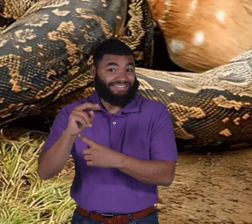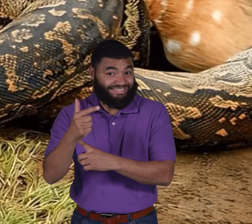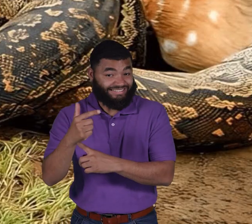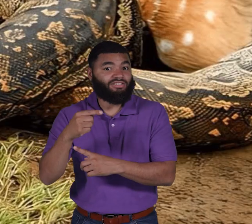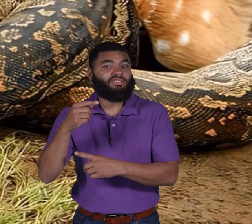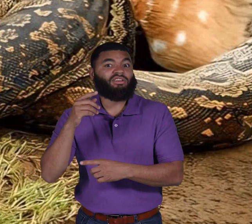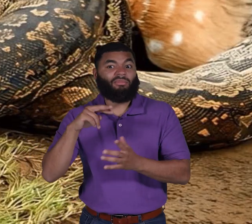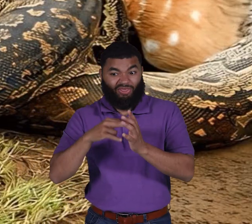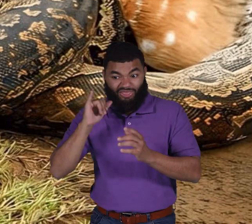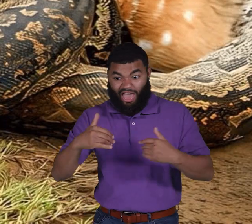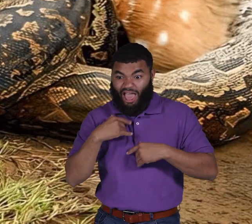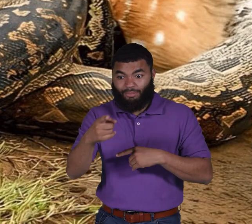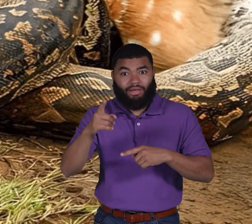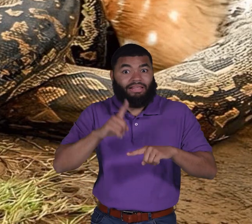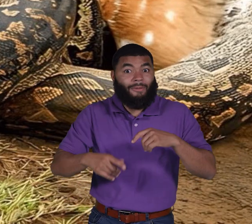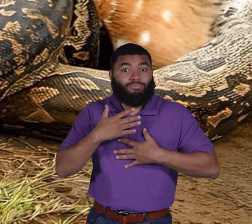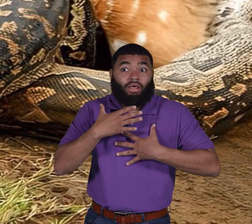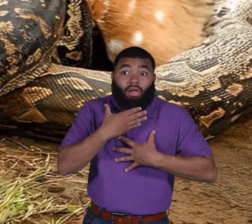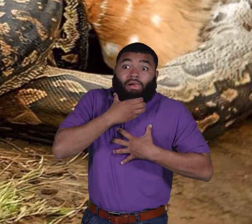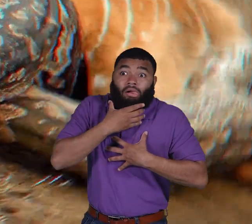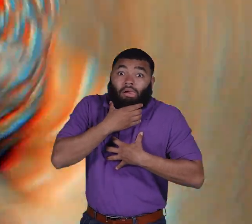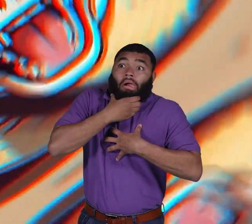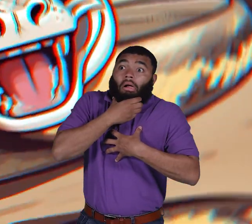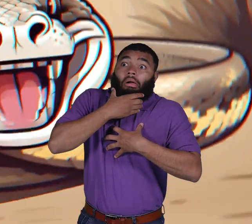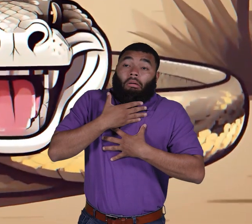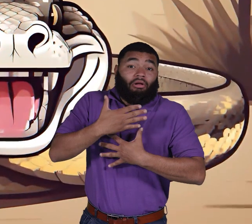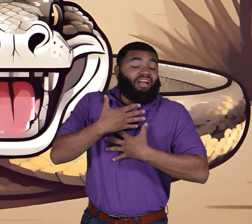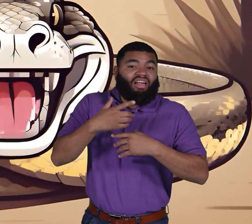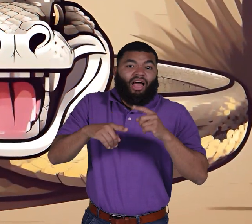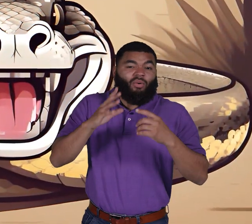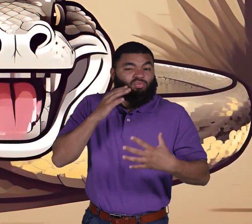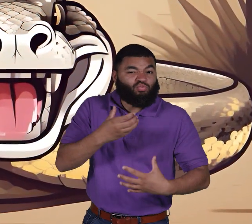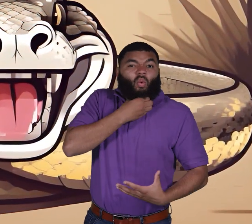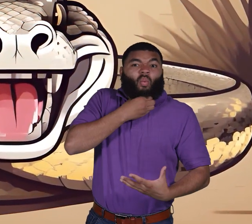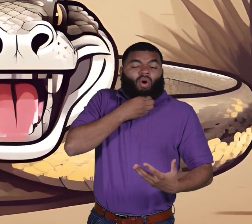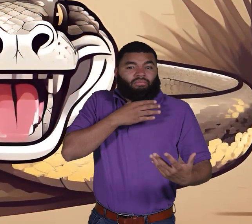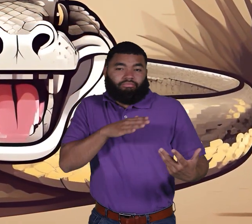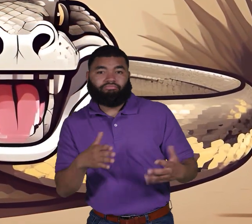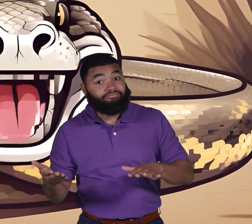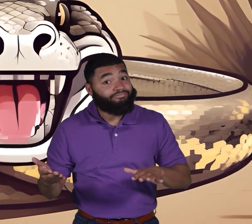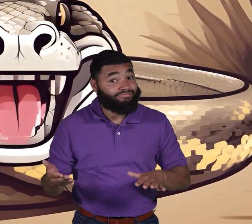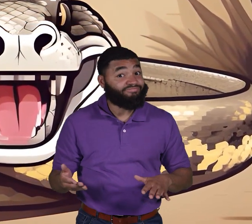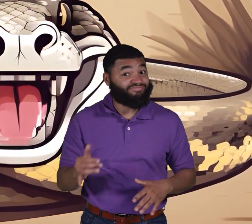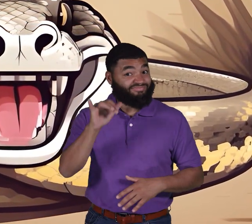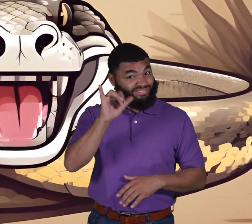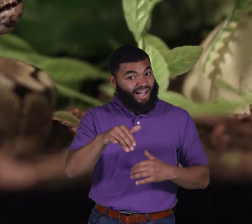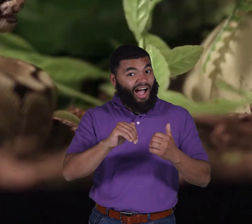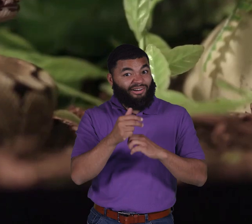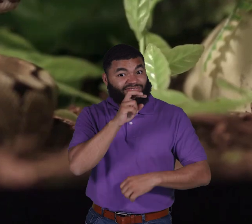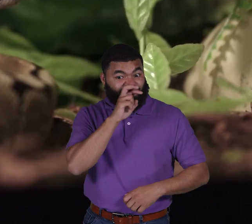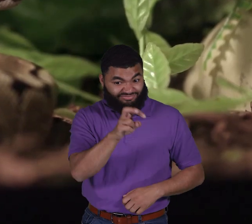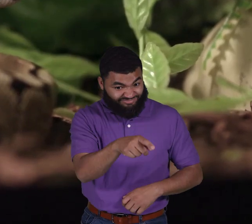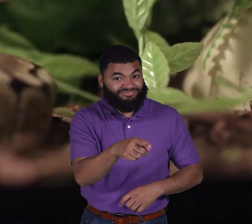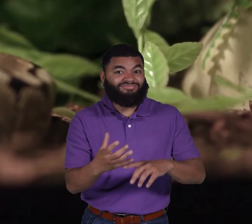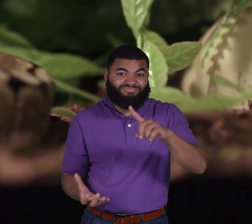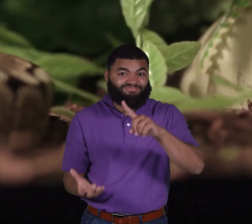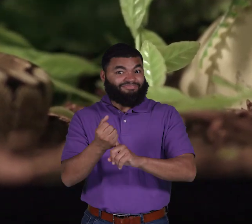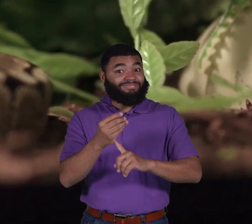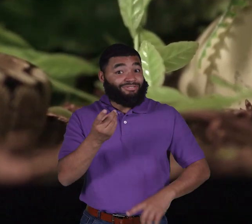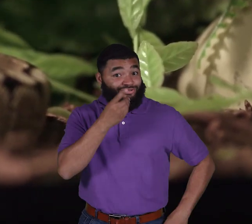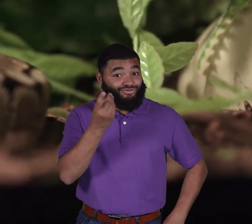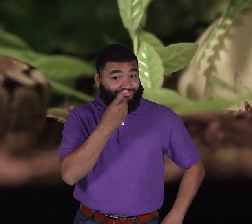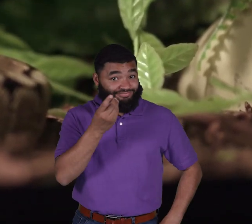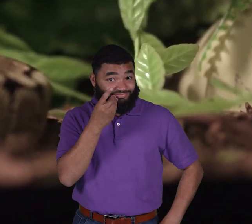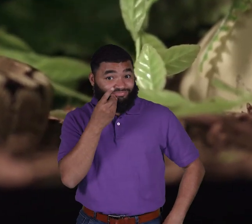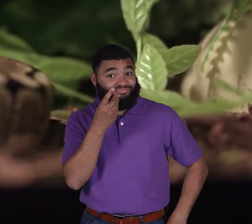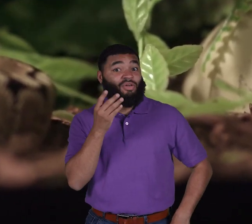breathe and eventually chokes to death. This is how the python captures its dinner. The python then opens